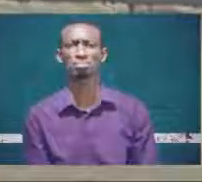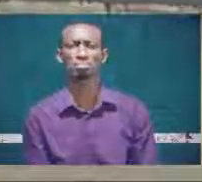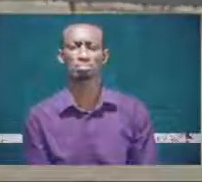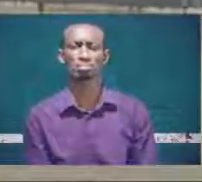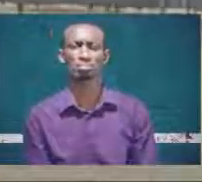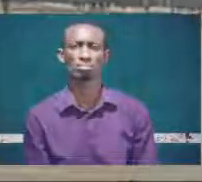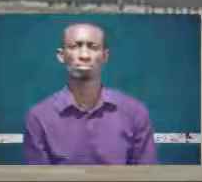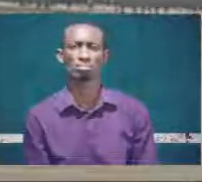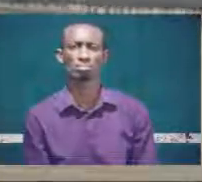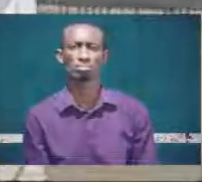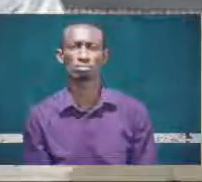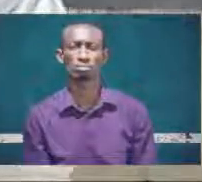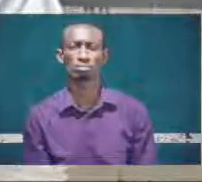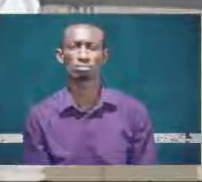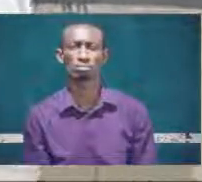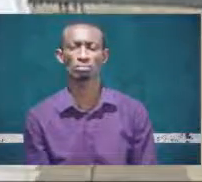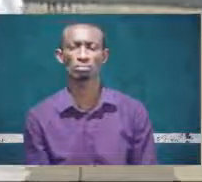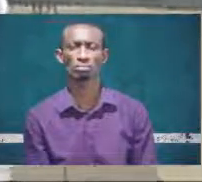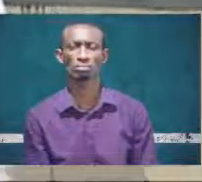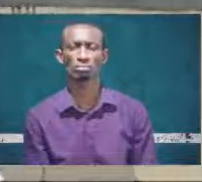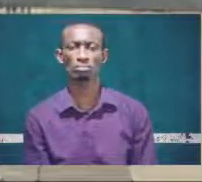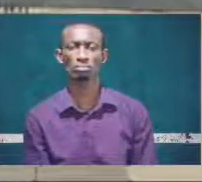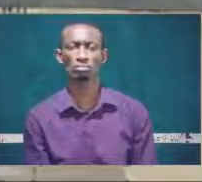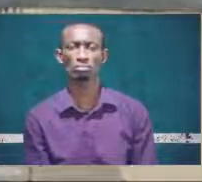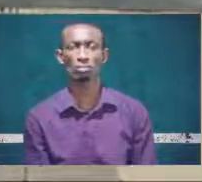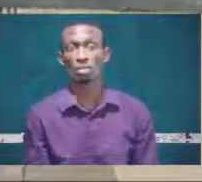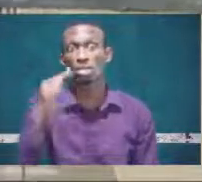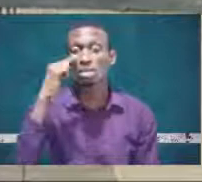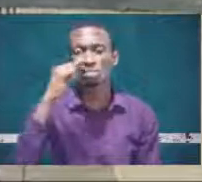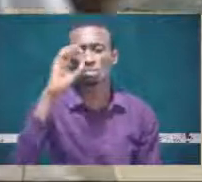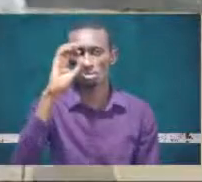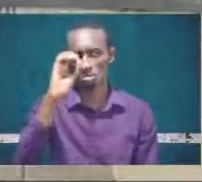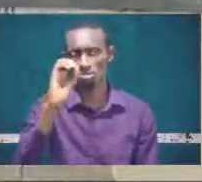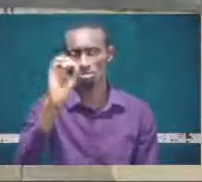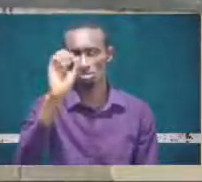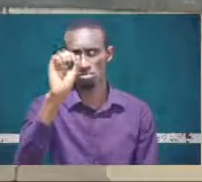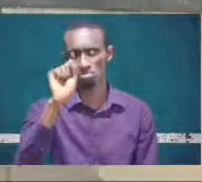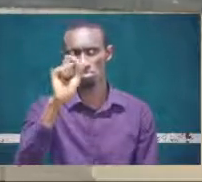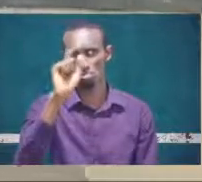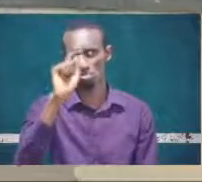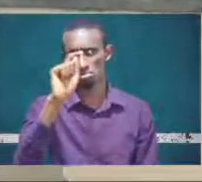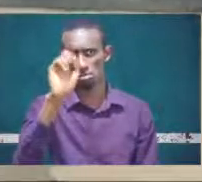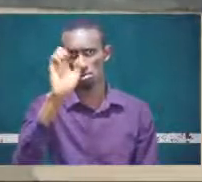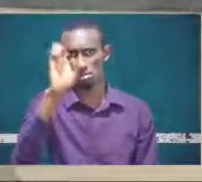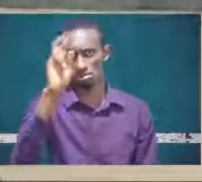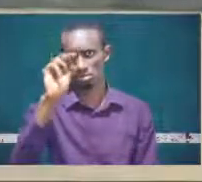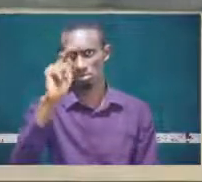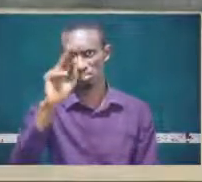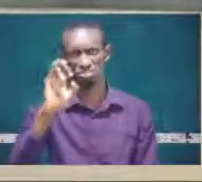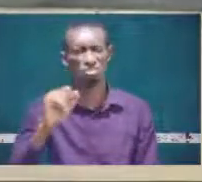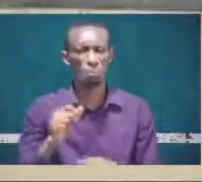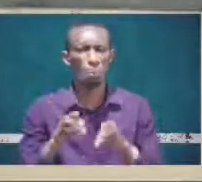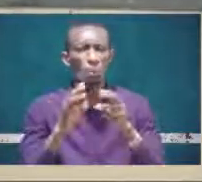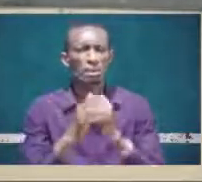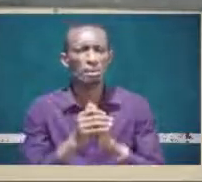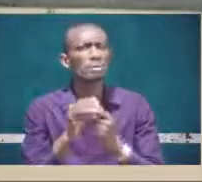of ostentation. How does its graph look like? Is it a normal demand curve,